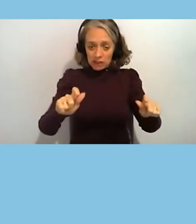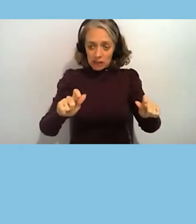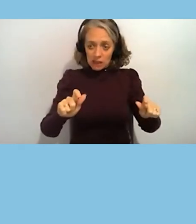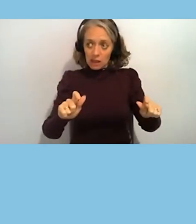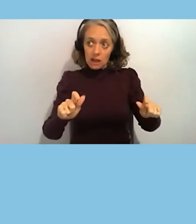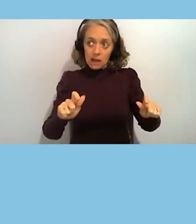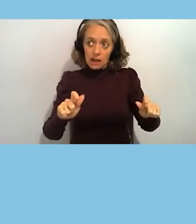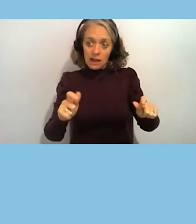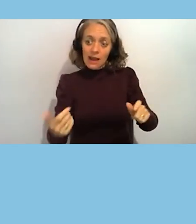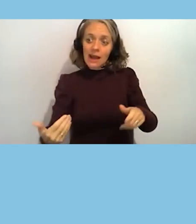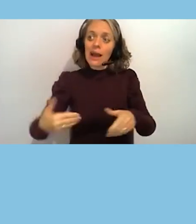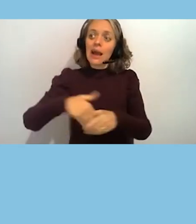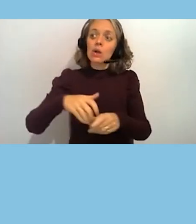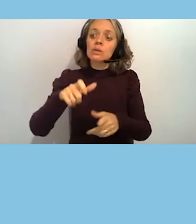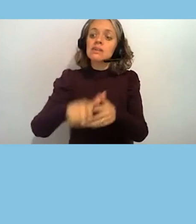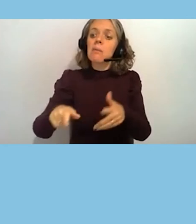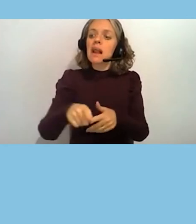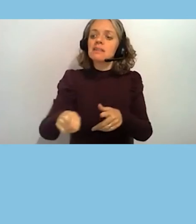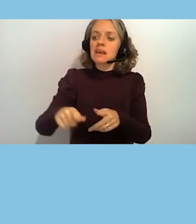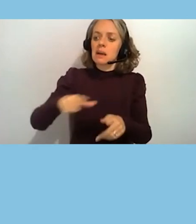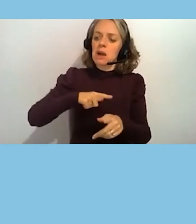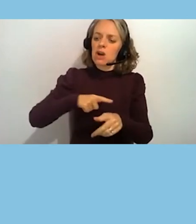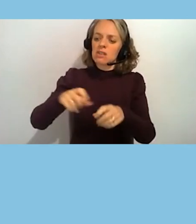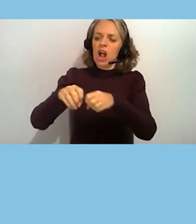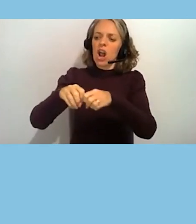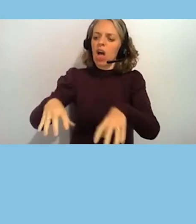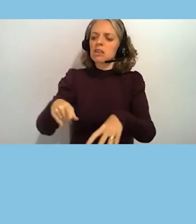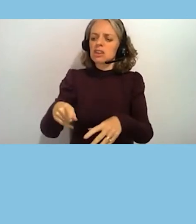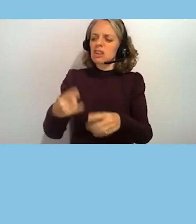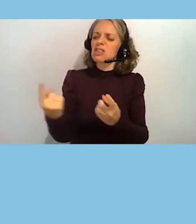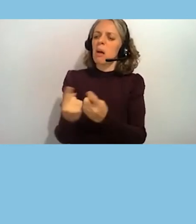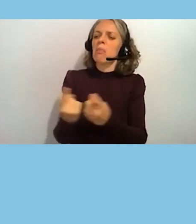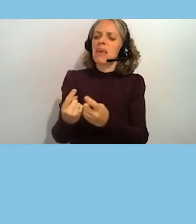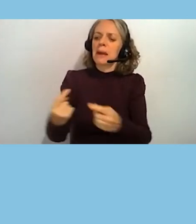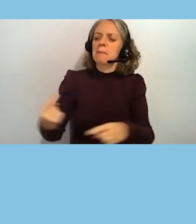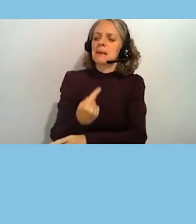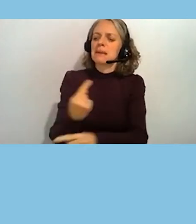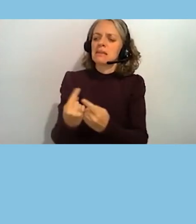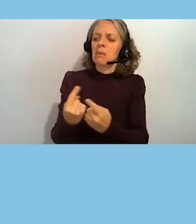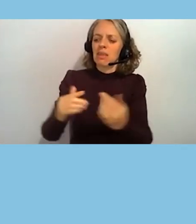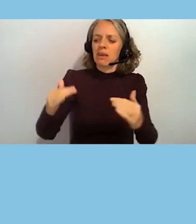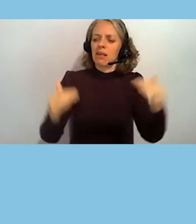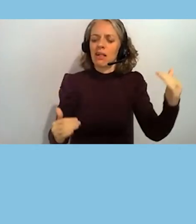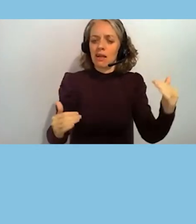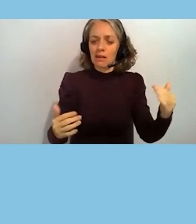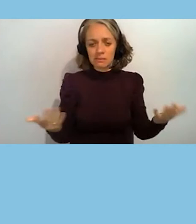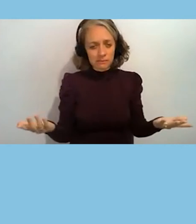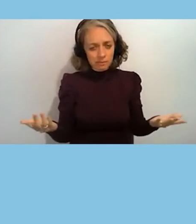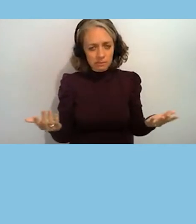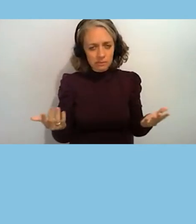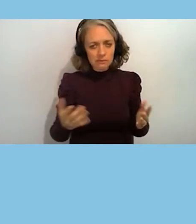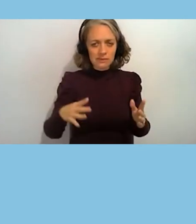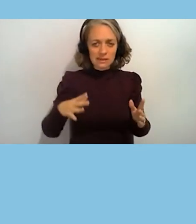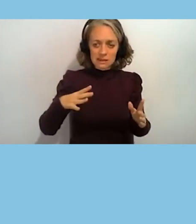disability as lack of function, loss of fit. There's little social change that could be found